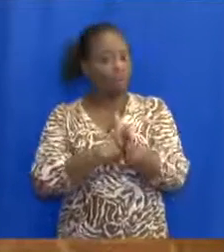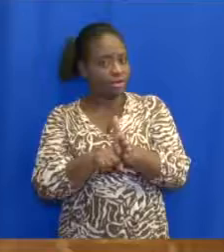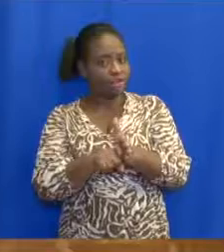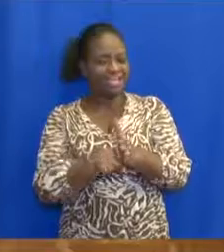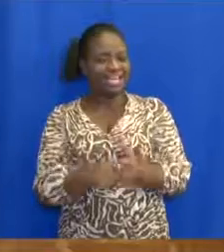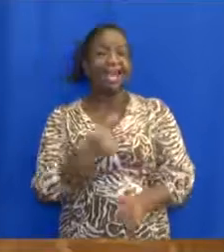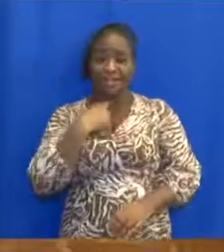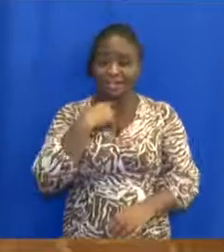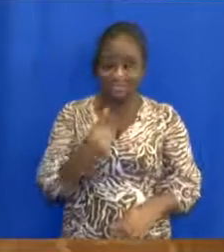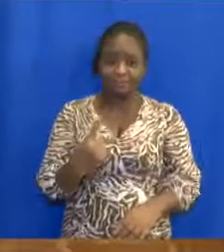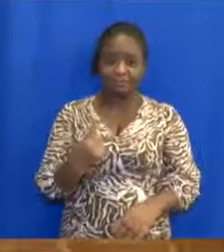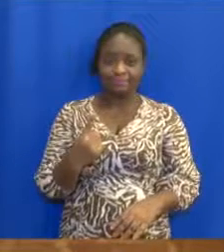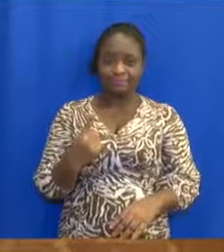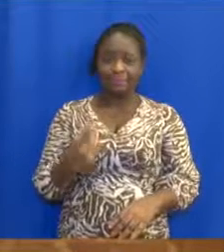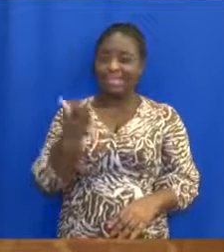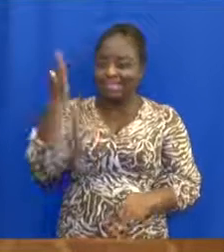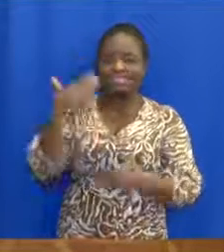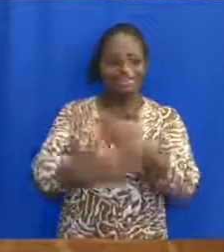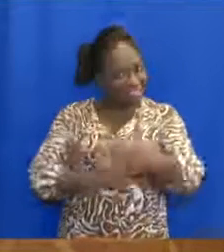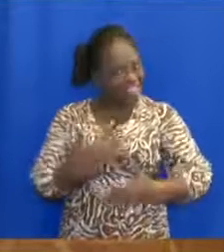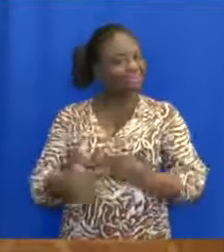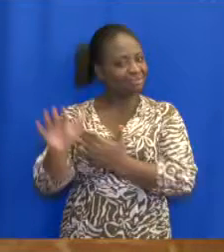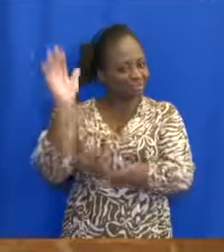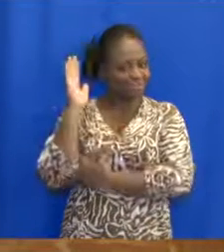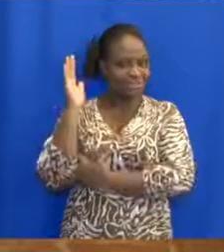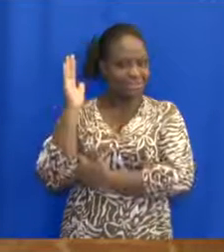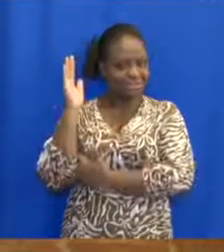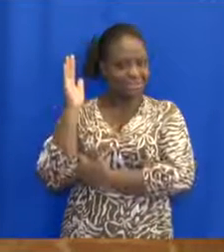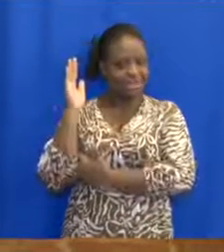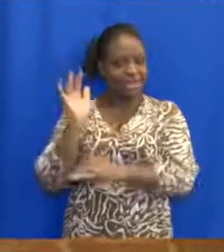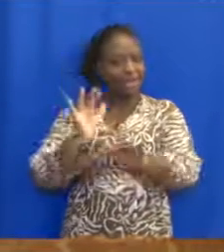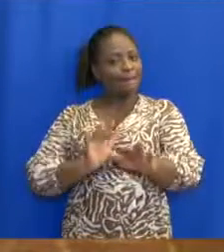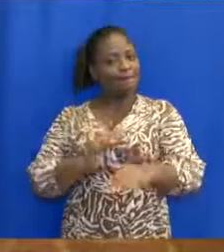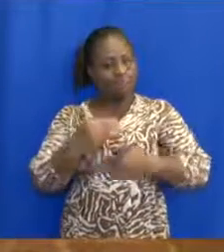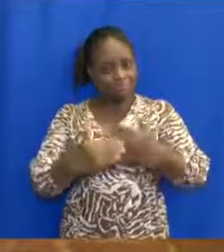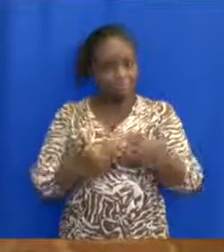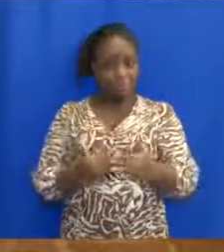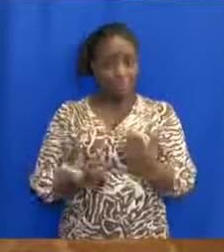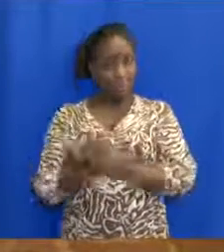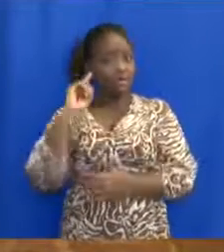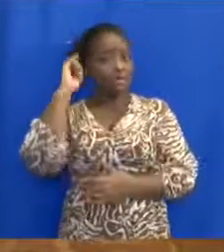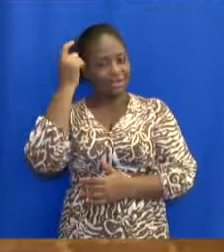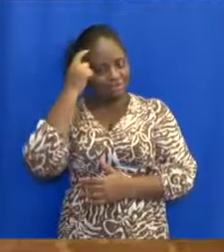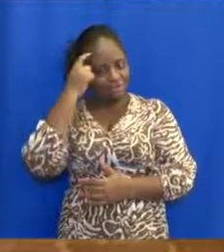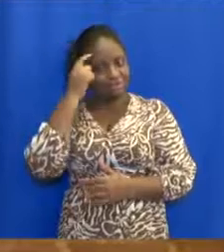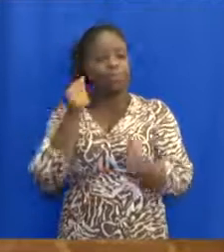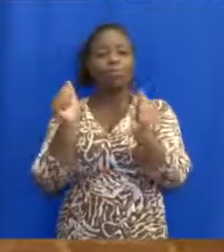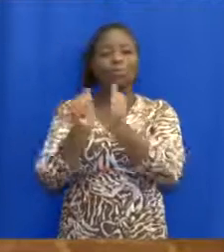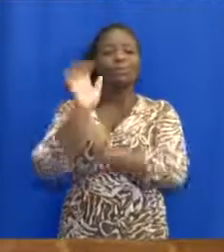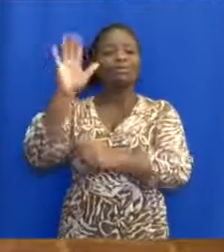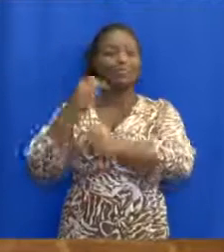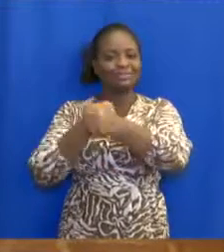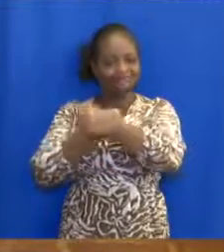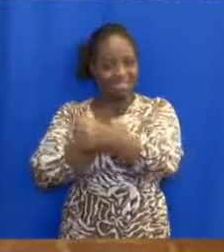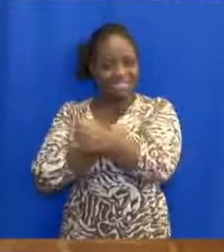And I dare say, it is the grace of God and the measures taken by your government with your support